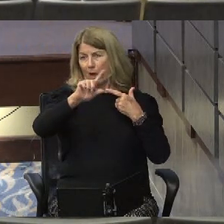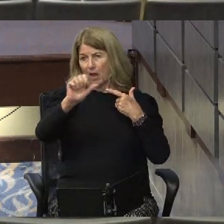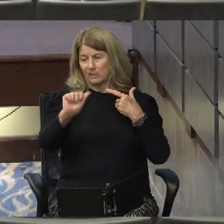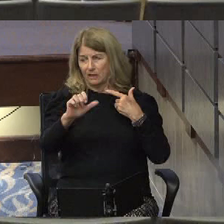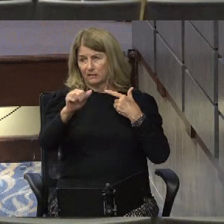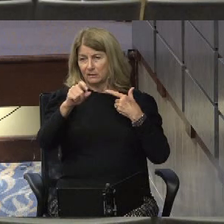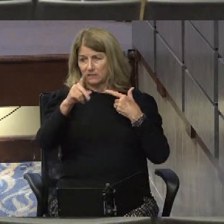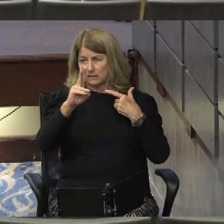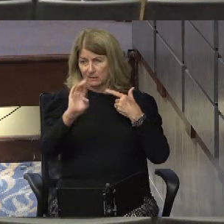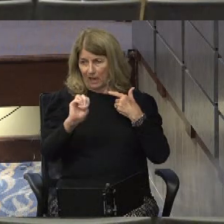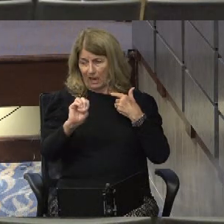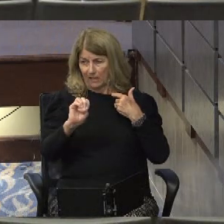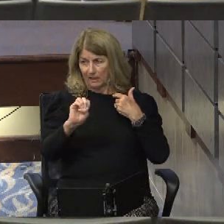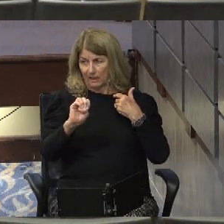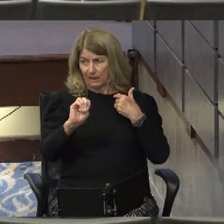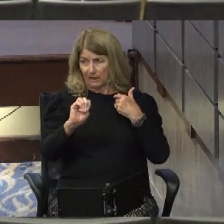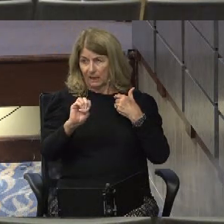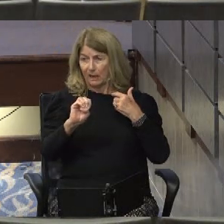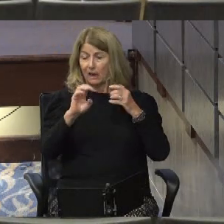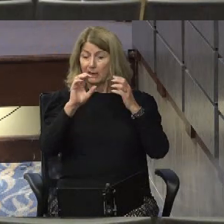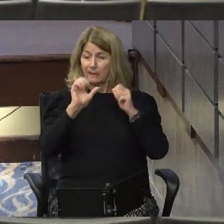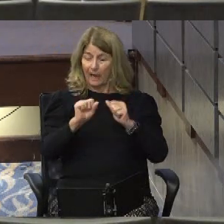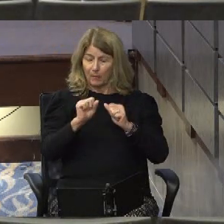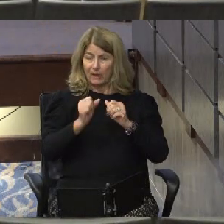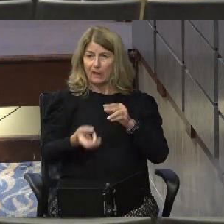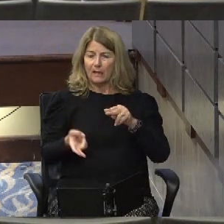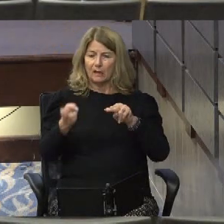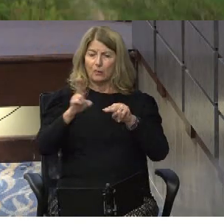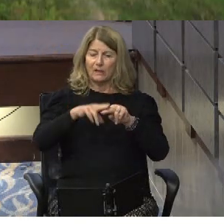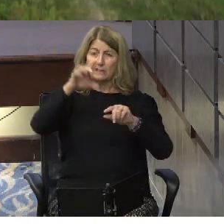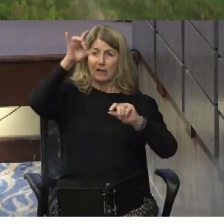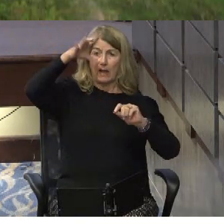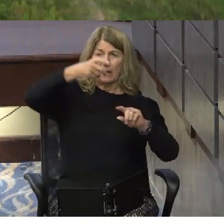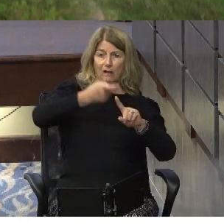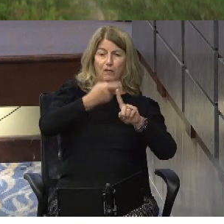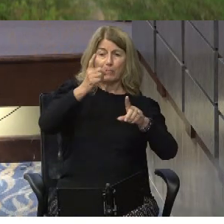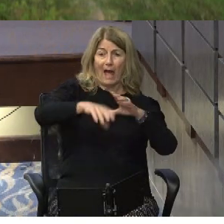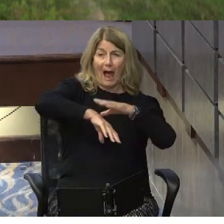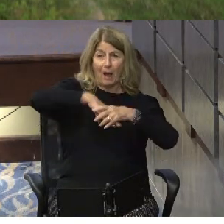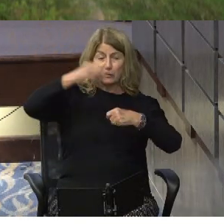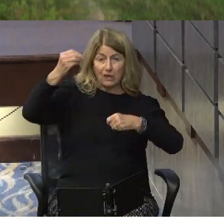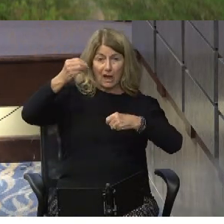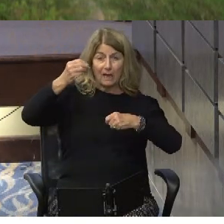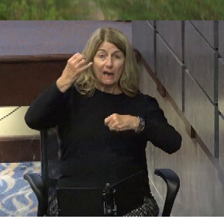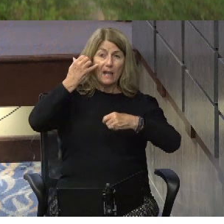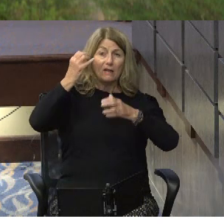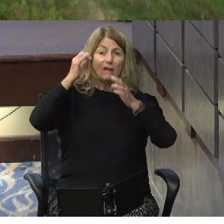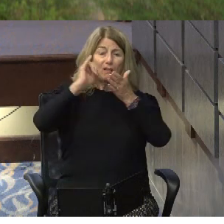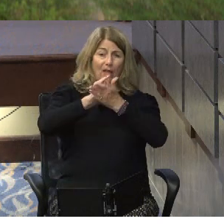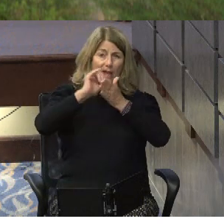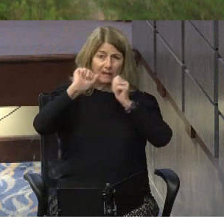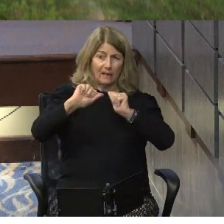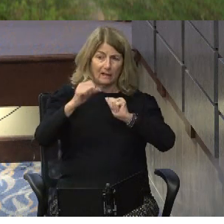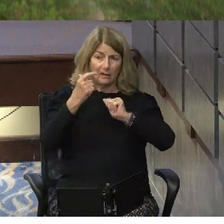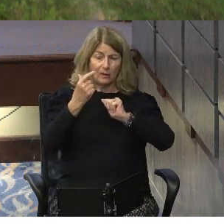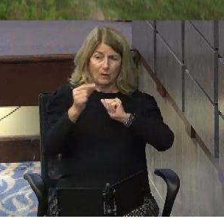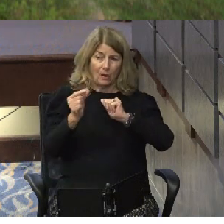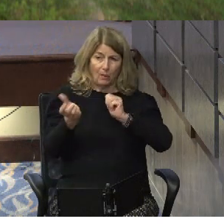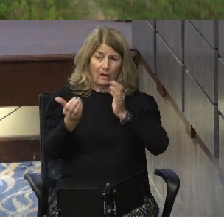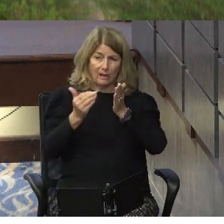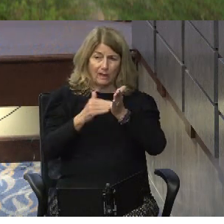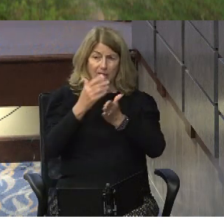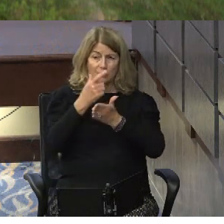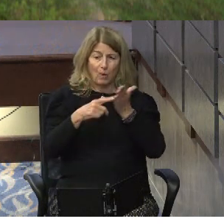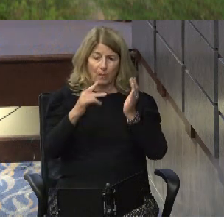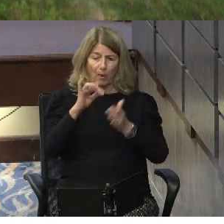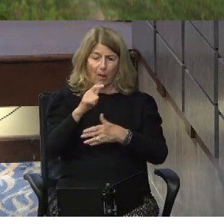don't know if there's a way to do increased uplighting from the outside and if that possibly could deflect against some of what Paul was saying in terms